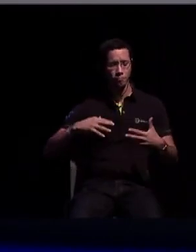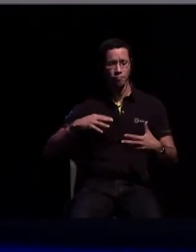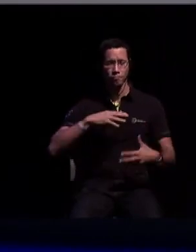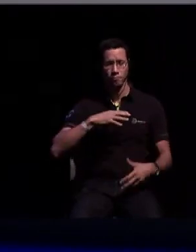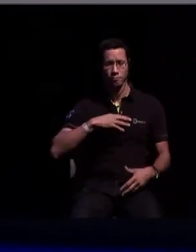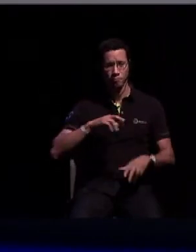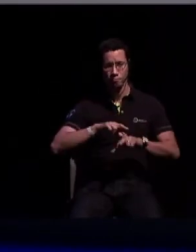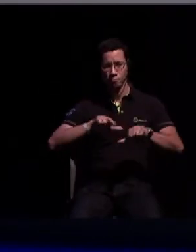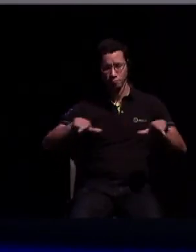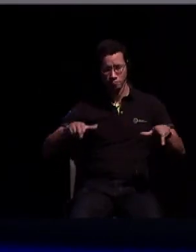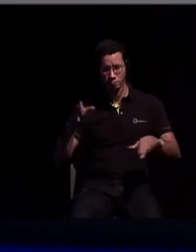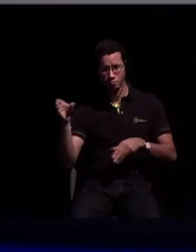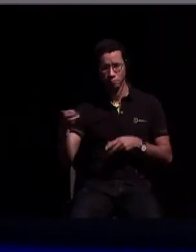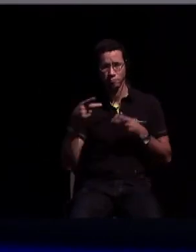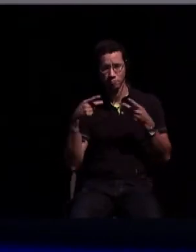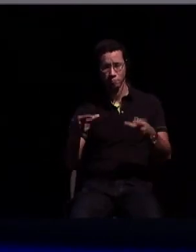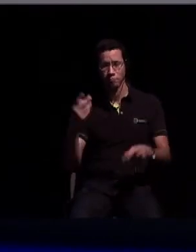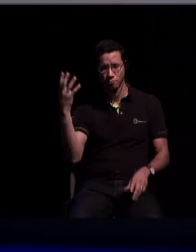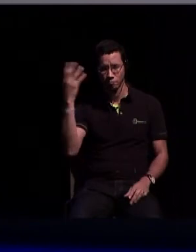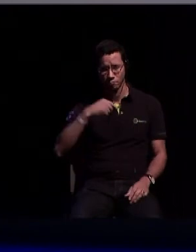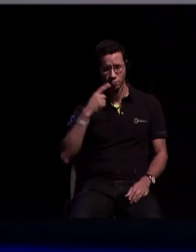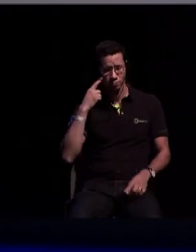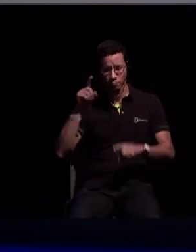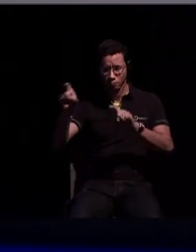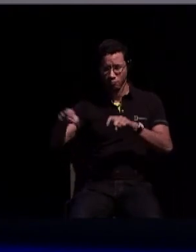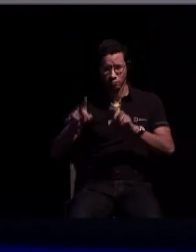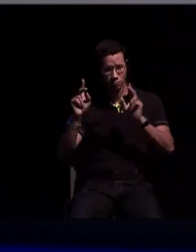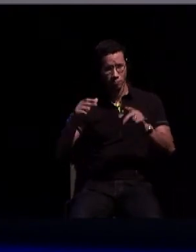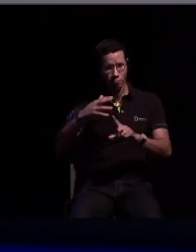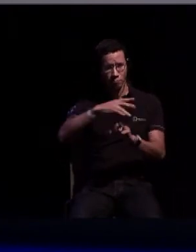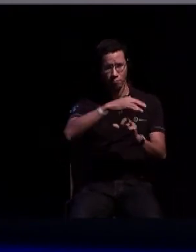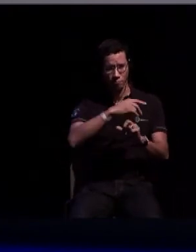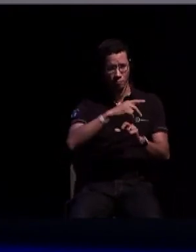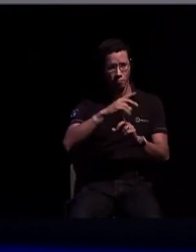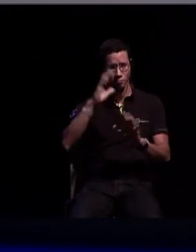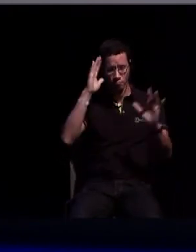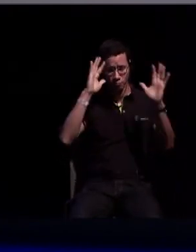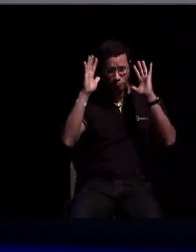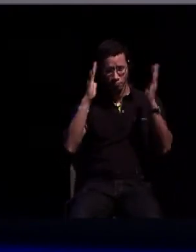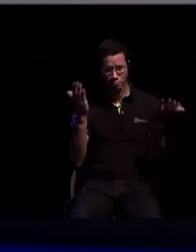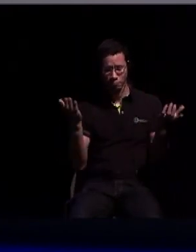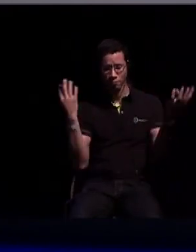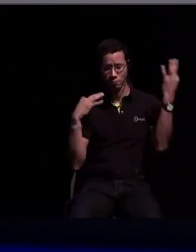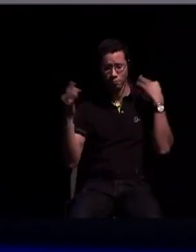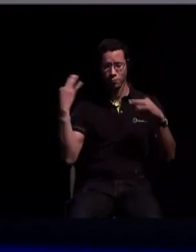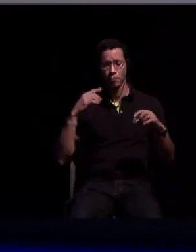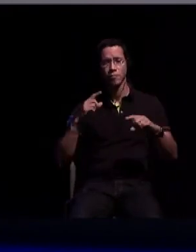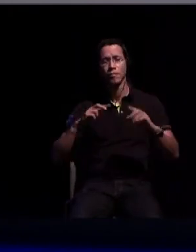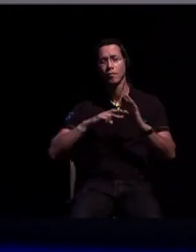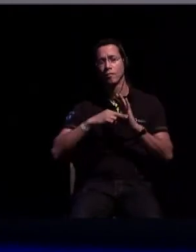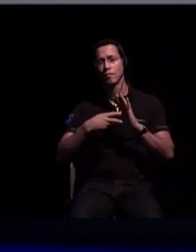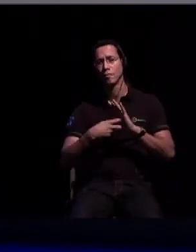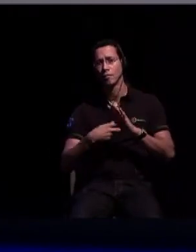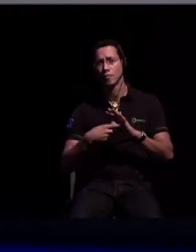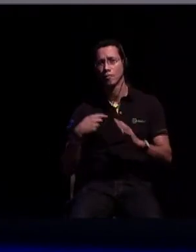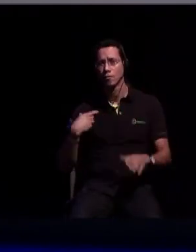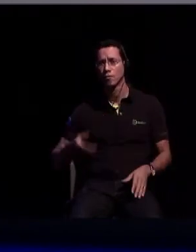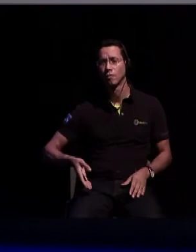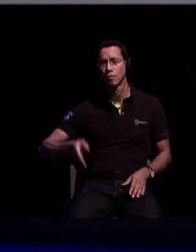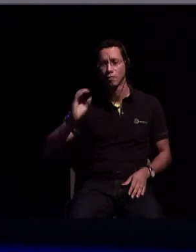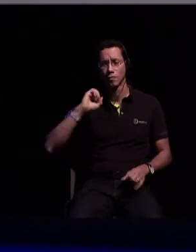area that you could imagine. Why would tourists want to go kayaking in Queensland, going through a flight that